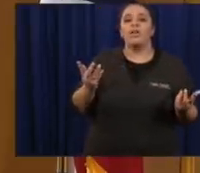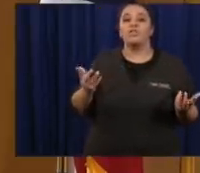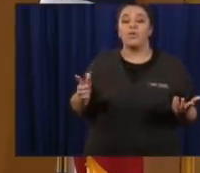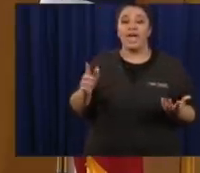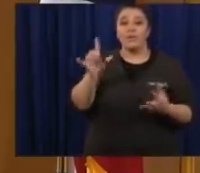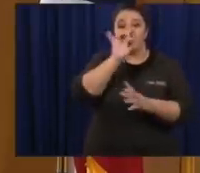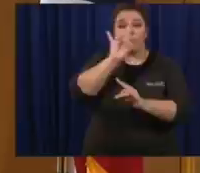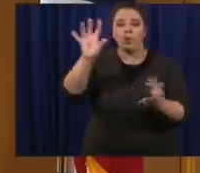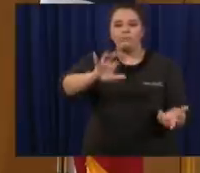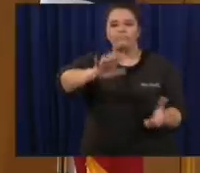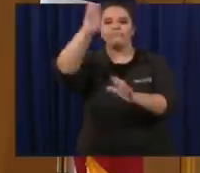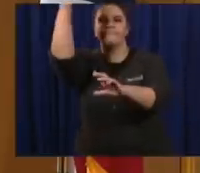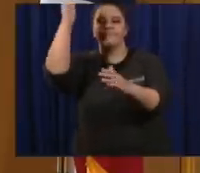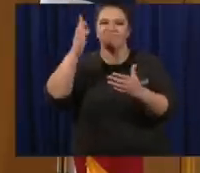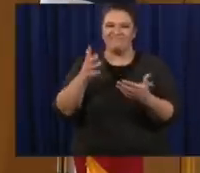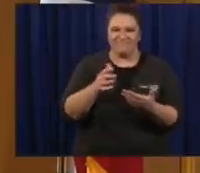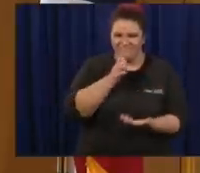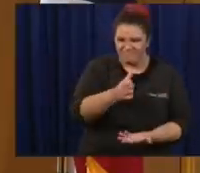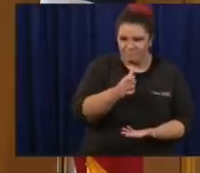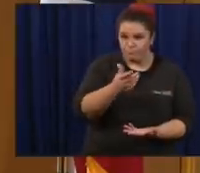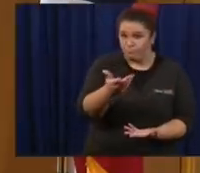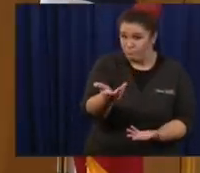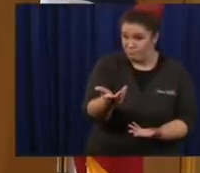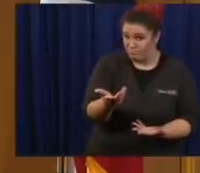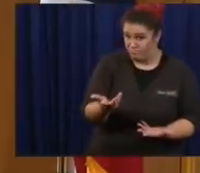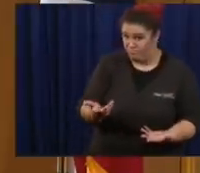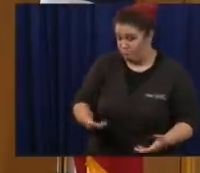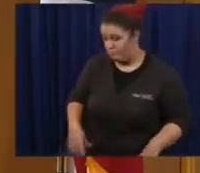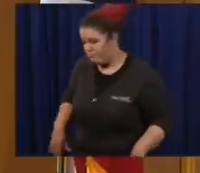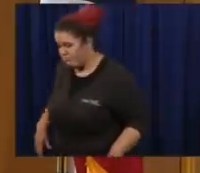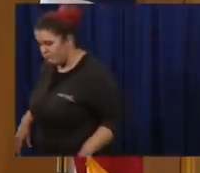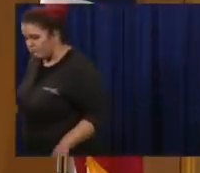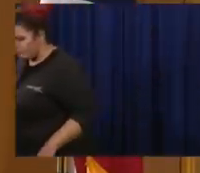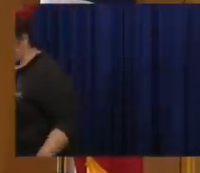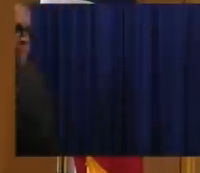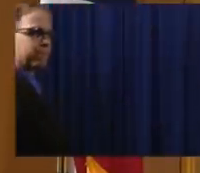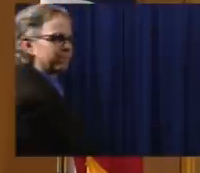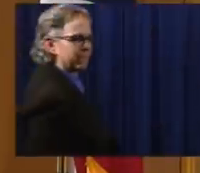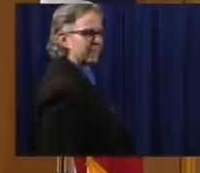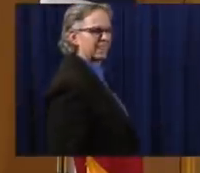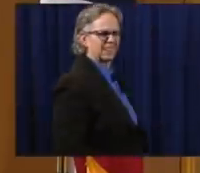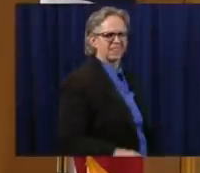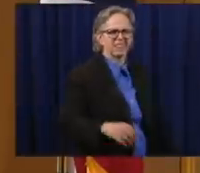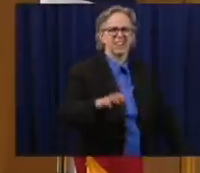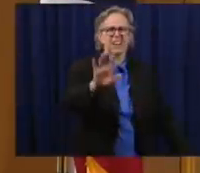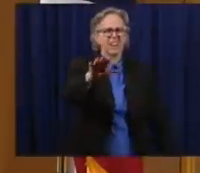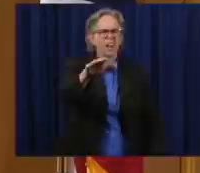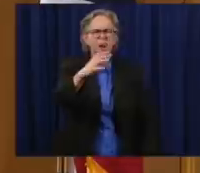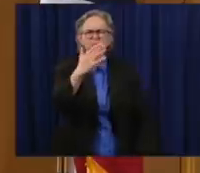Can you do anything? Jim, that's a very, very good question.